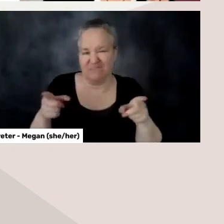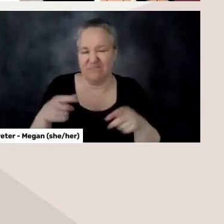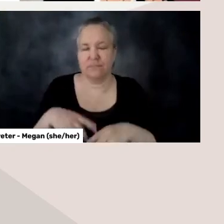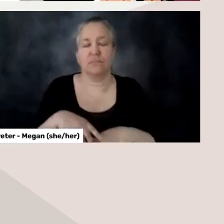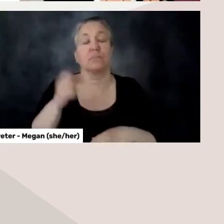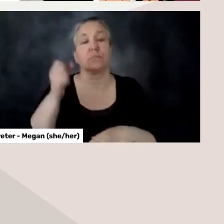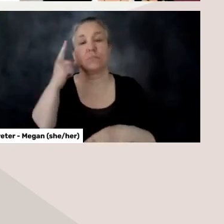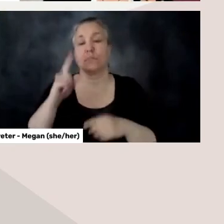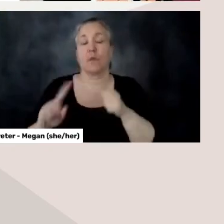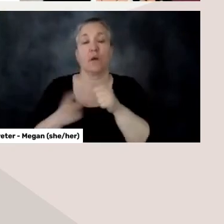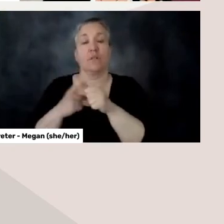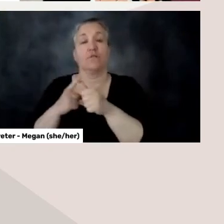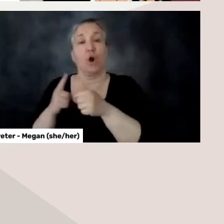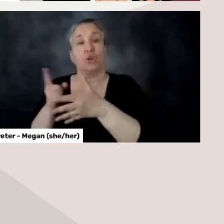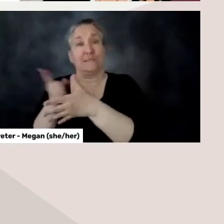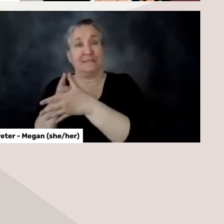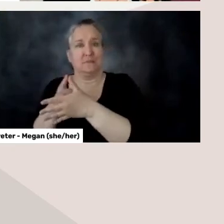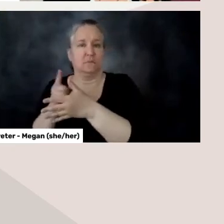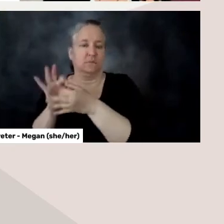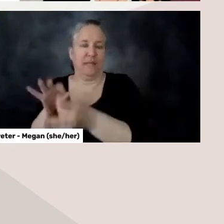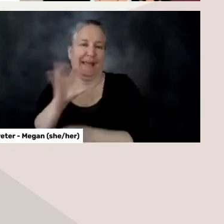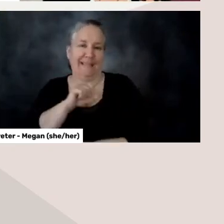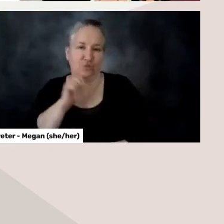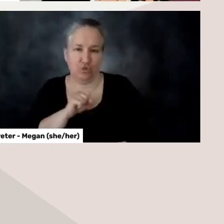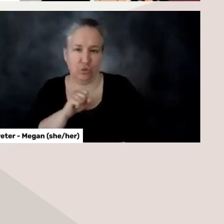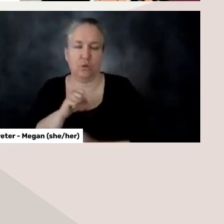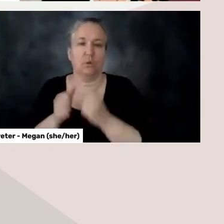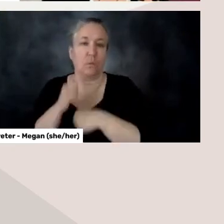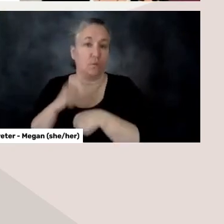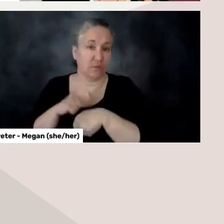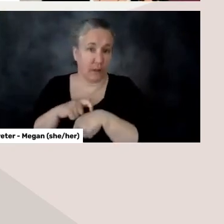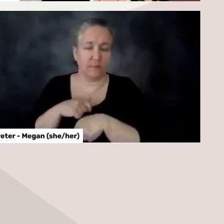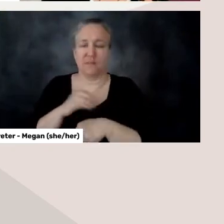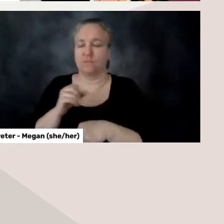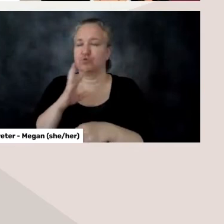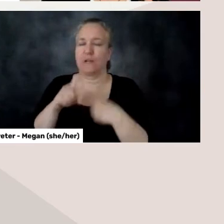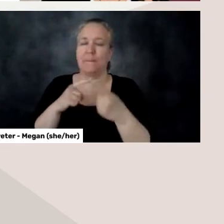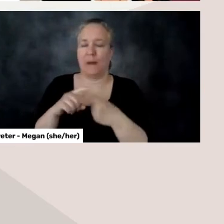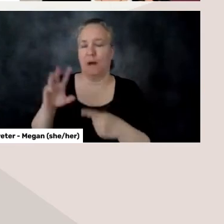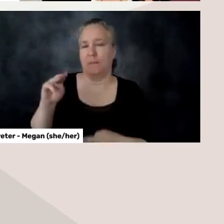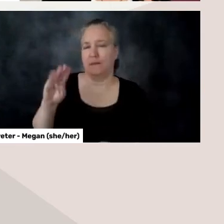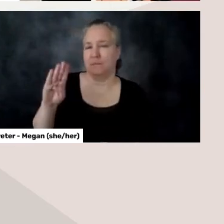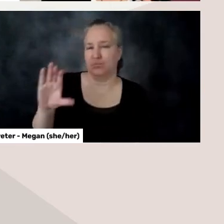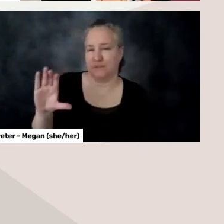The first criterion has to do with age. So in most cases, and I'm talking about metastatic breast